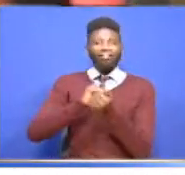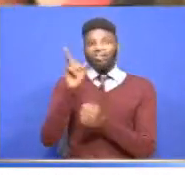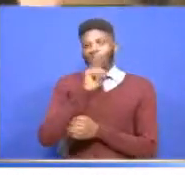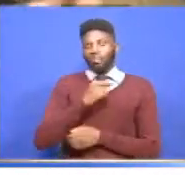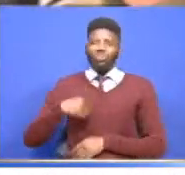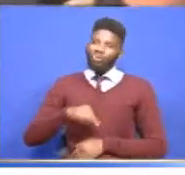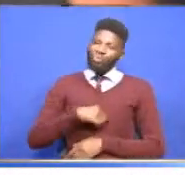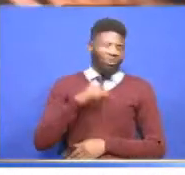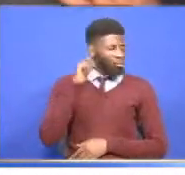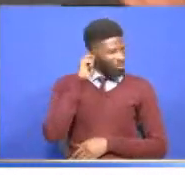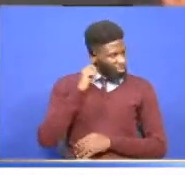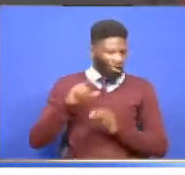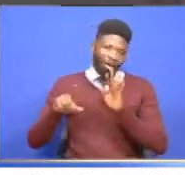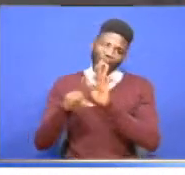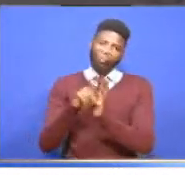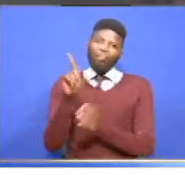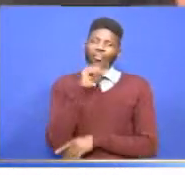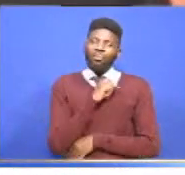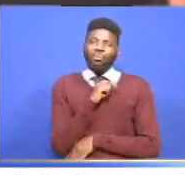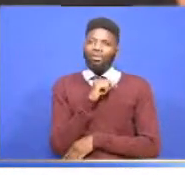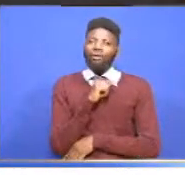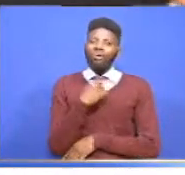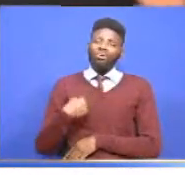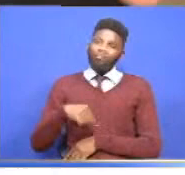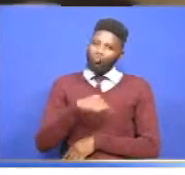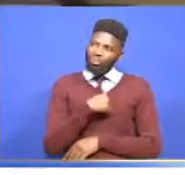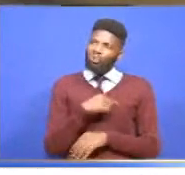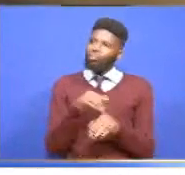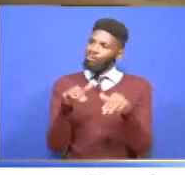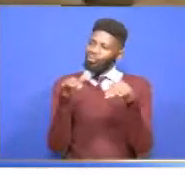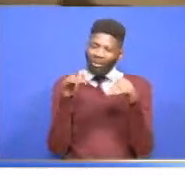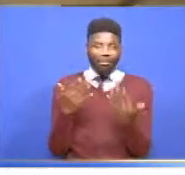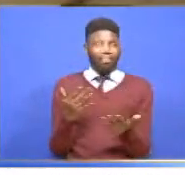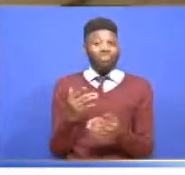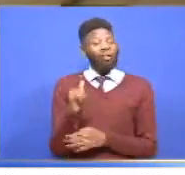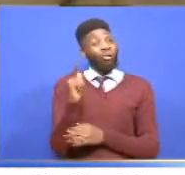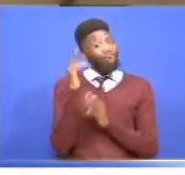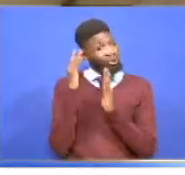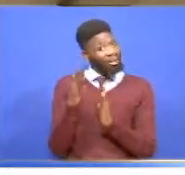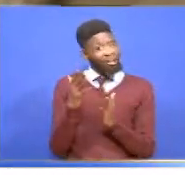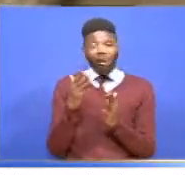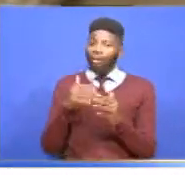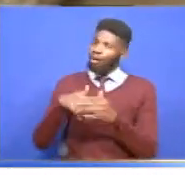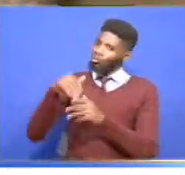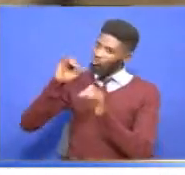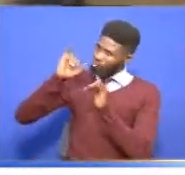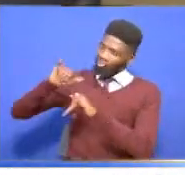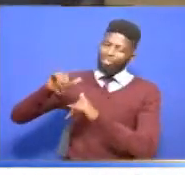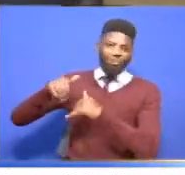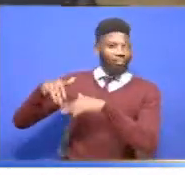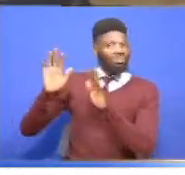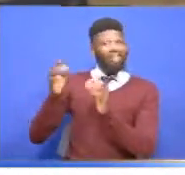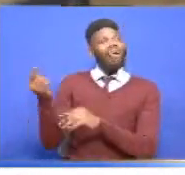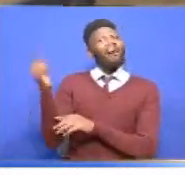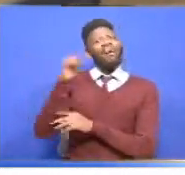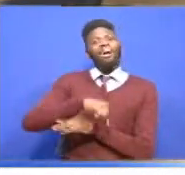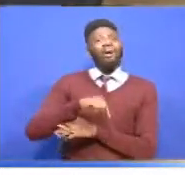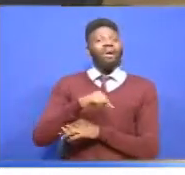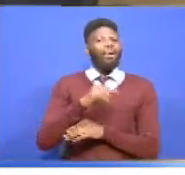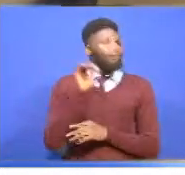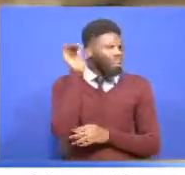We will be fidel to law. We will wait up to 6th. Let the lawyers go out there and stay there. Which motion were they coming to listen